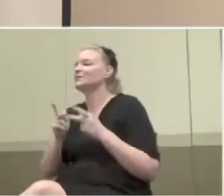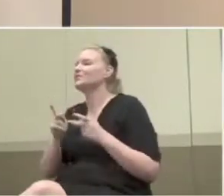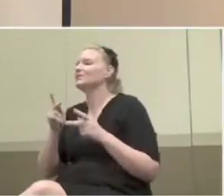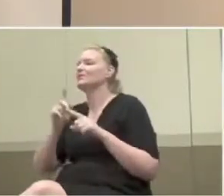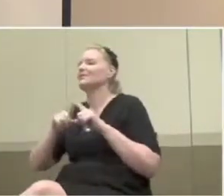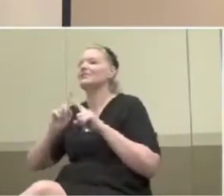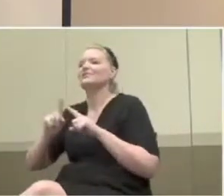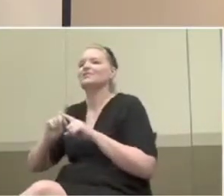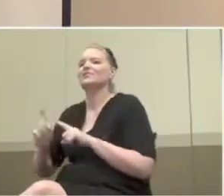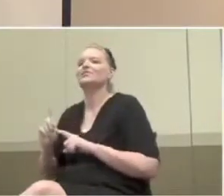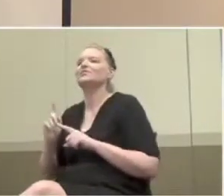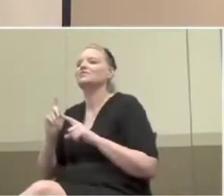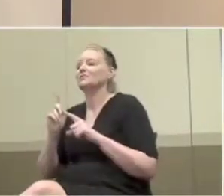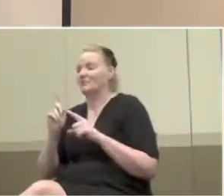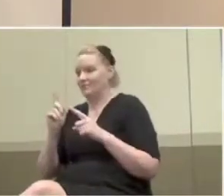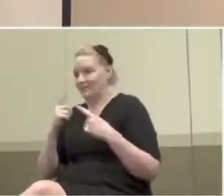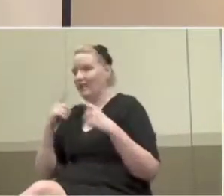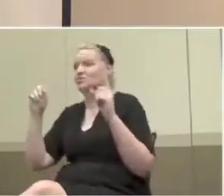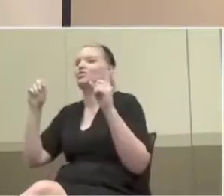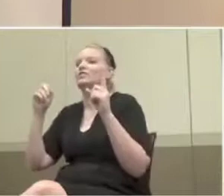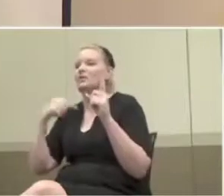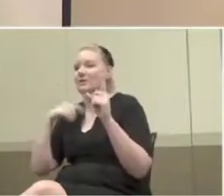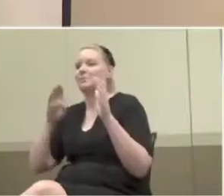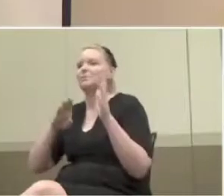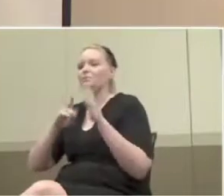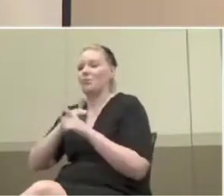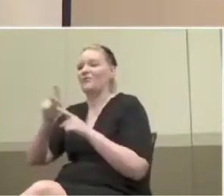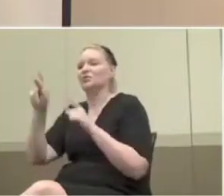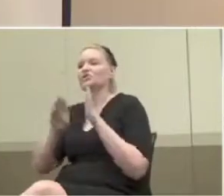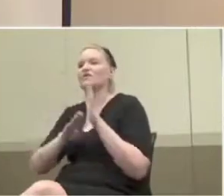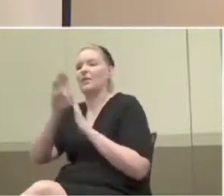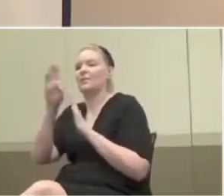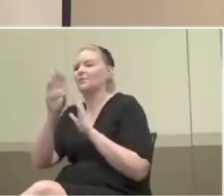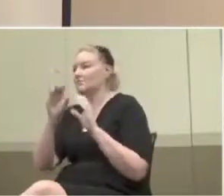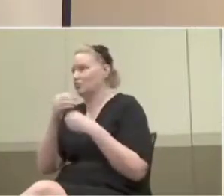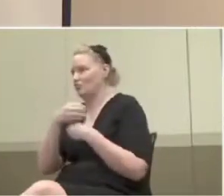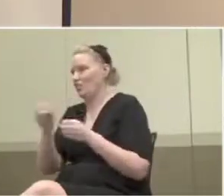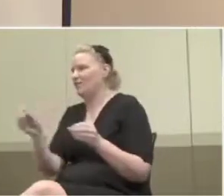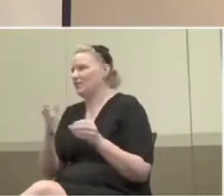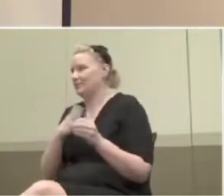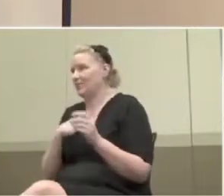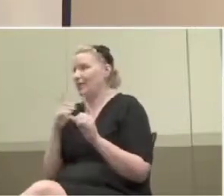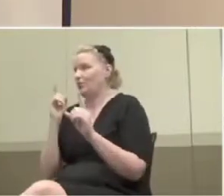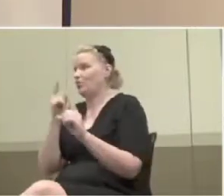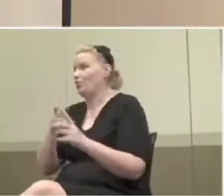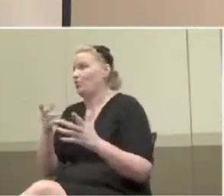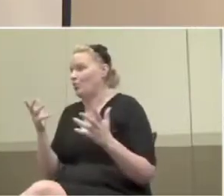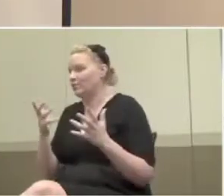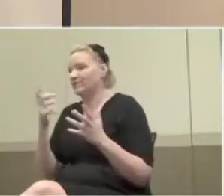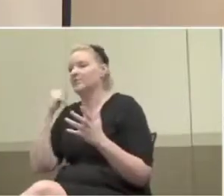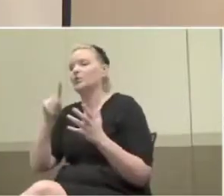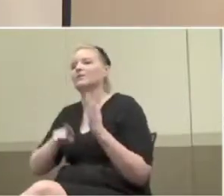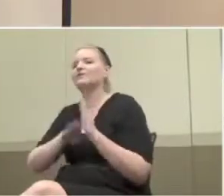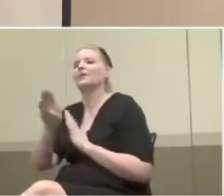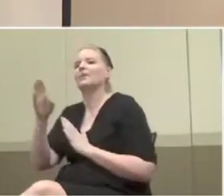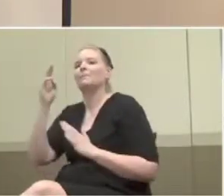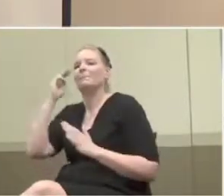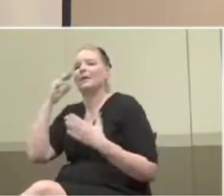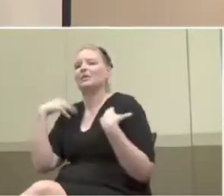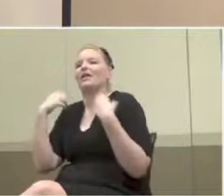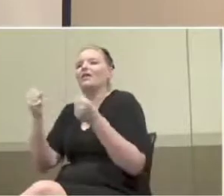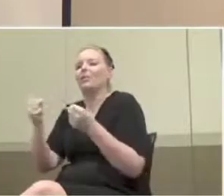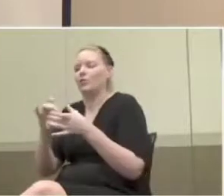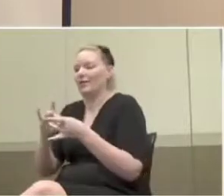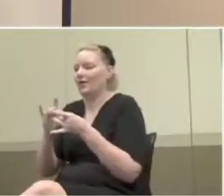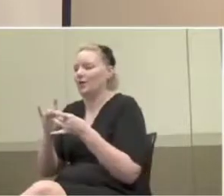and then eventually into their training and professional development office, where my goal was to develop mental health related